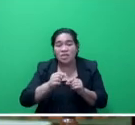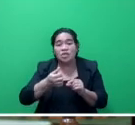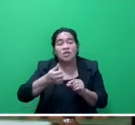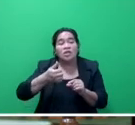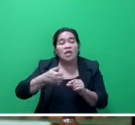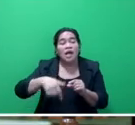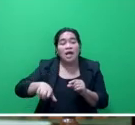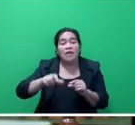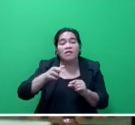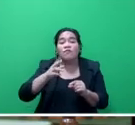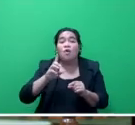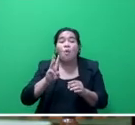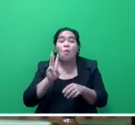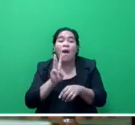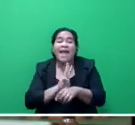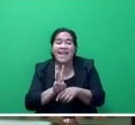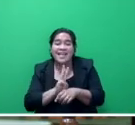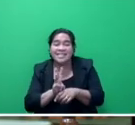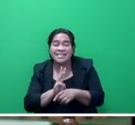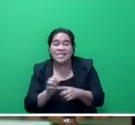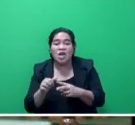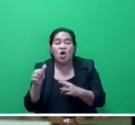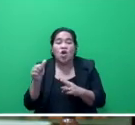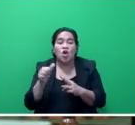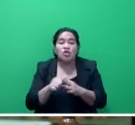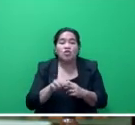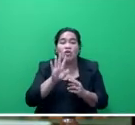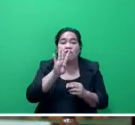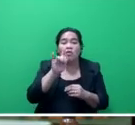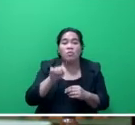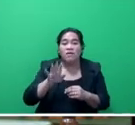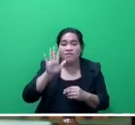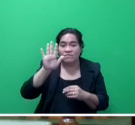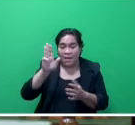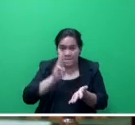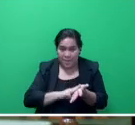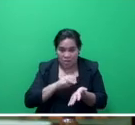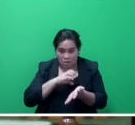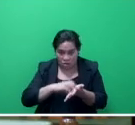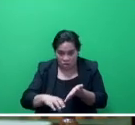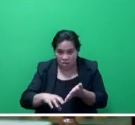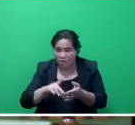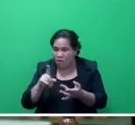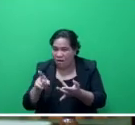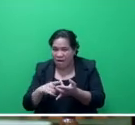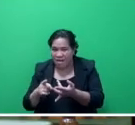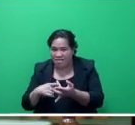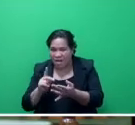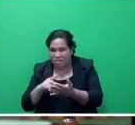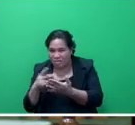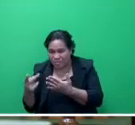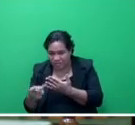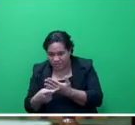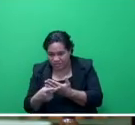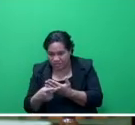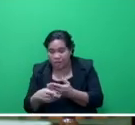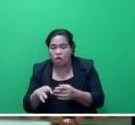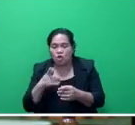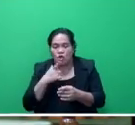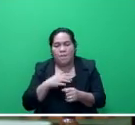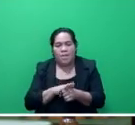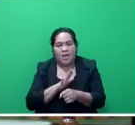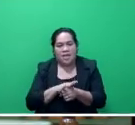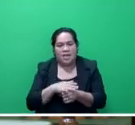for Wailesi, which includes $4.5 million for the FM project, which will provide robust and reliable communication services